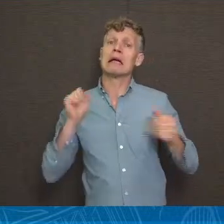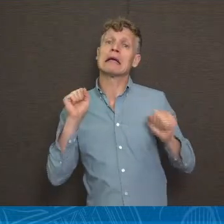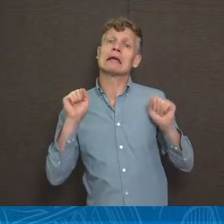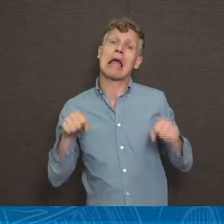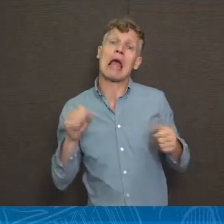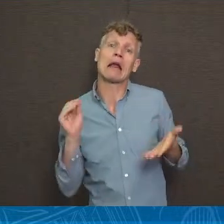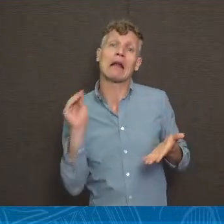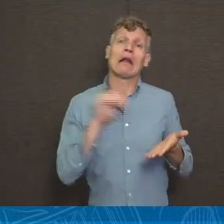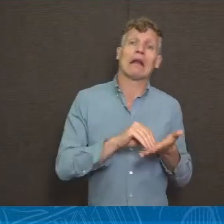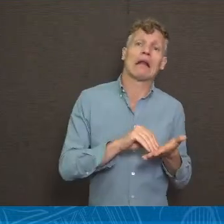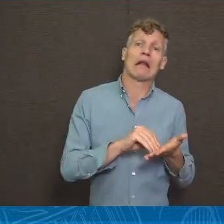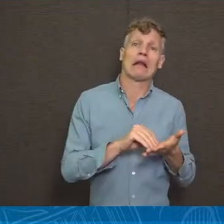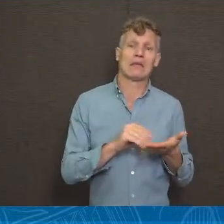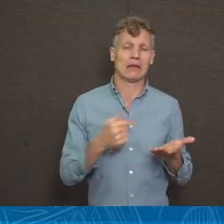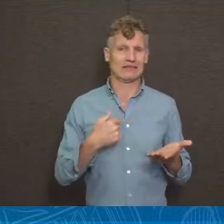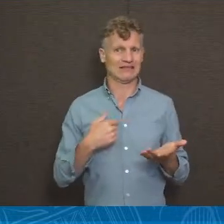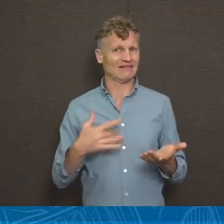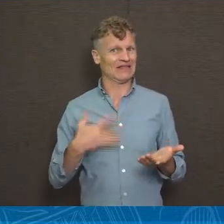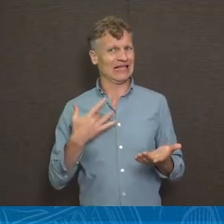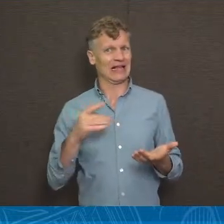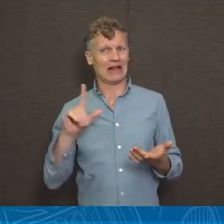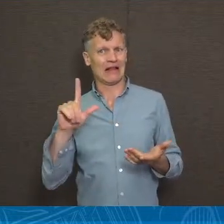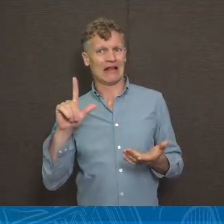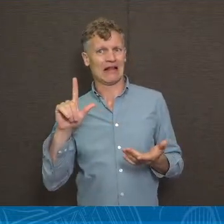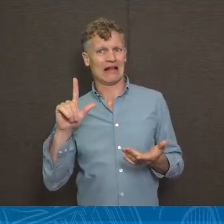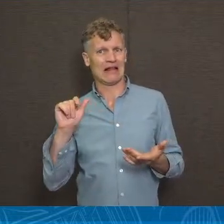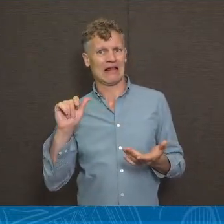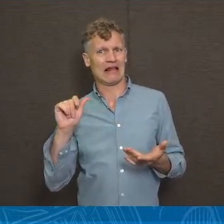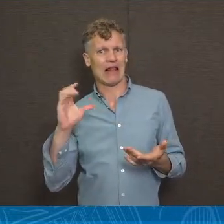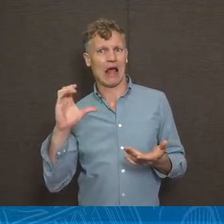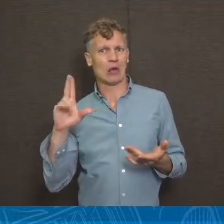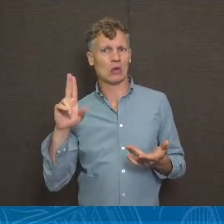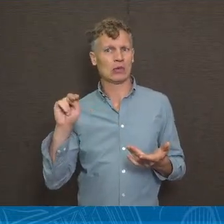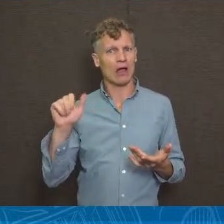is a lacuna, there is a gap in law when it comes